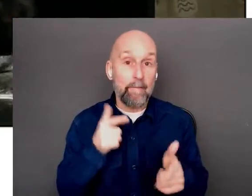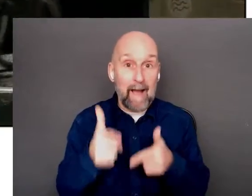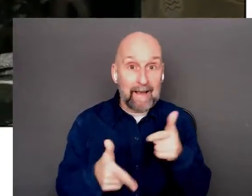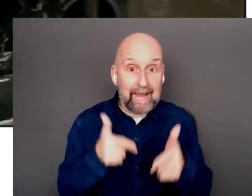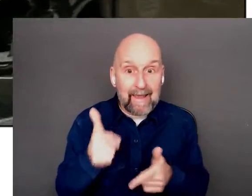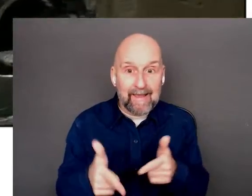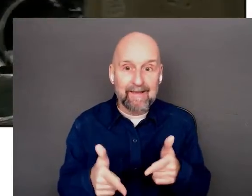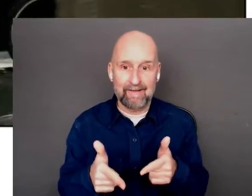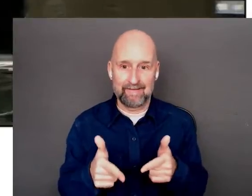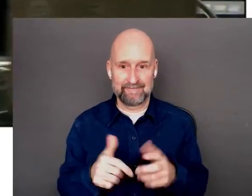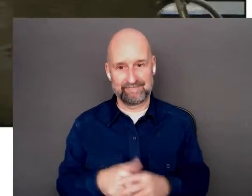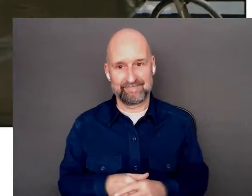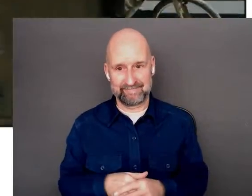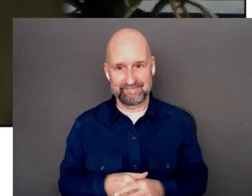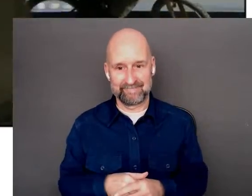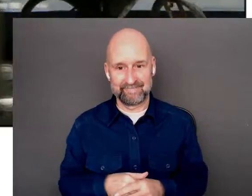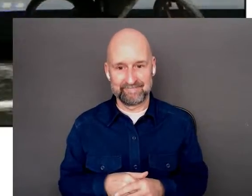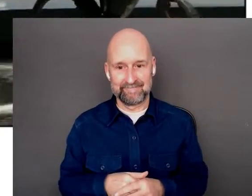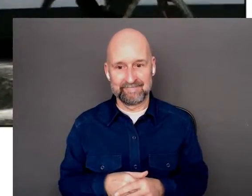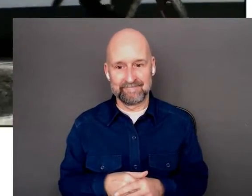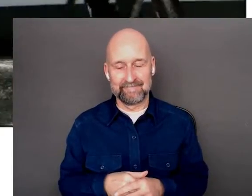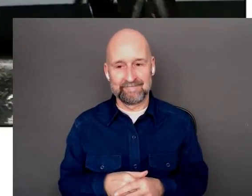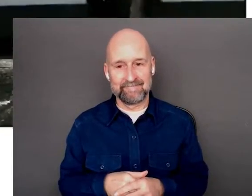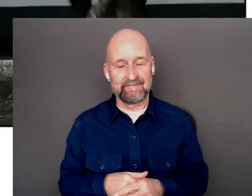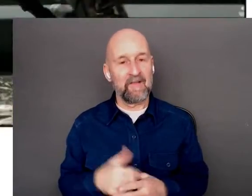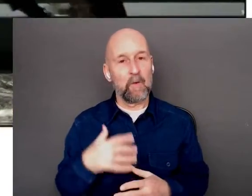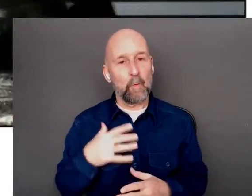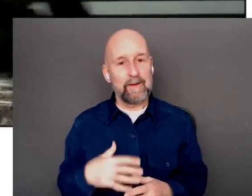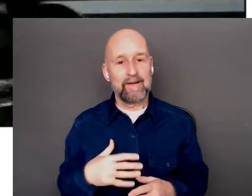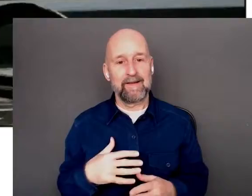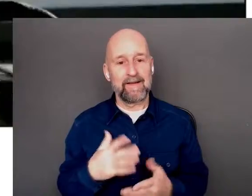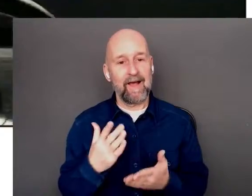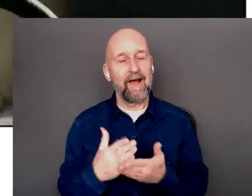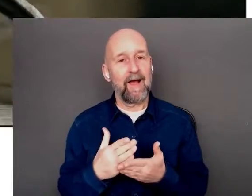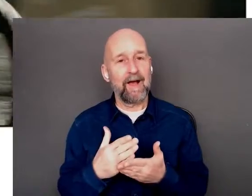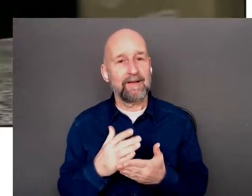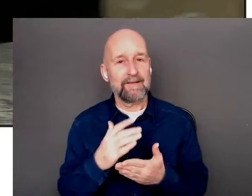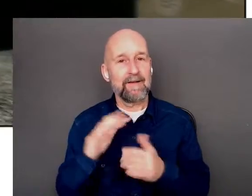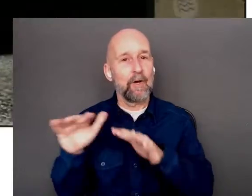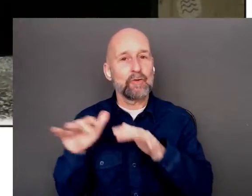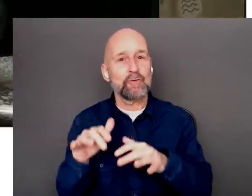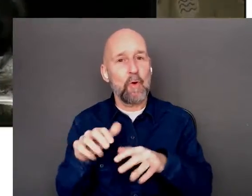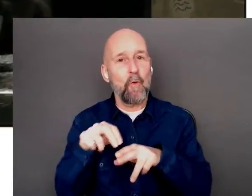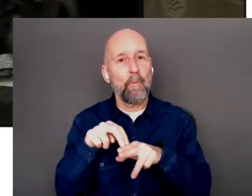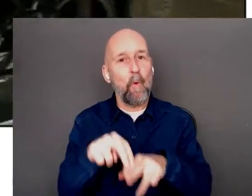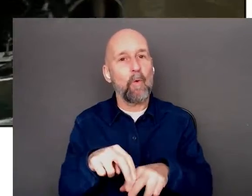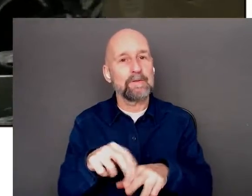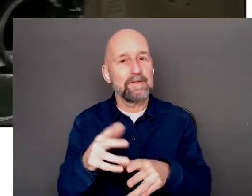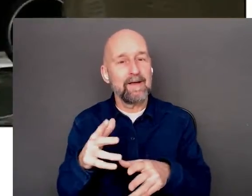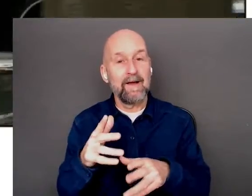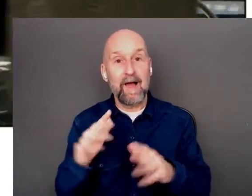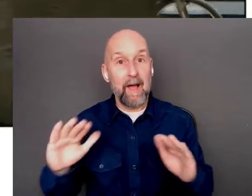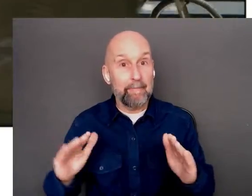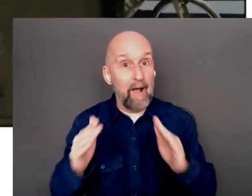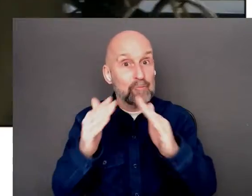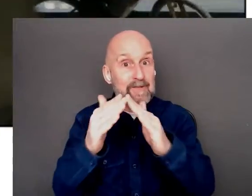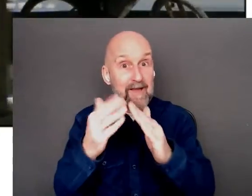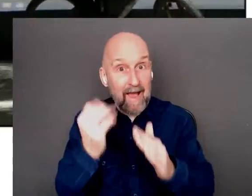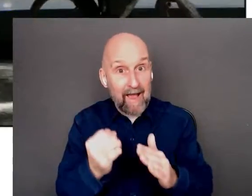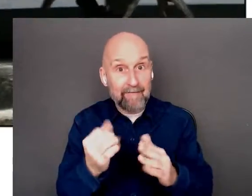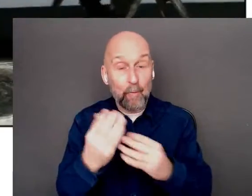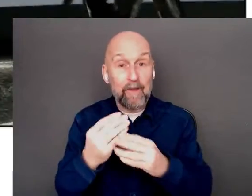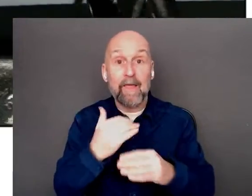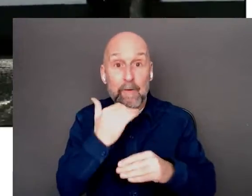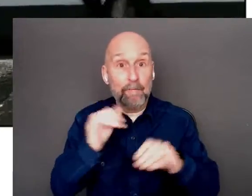project, and we just need a snowboard hills in there. So if we can find a mountain with enough projectors, we're